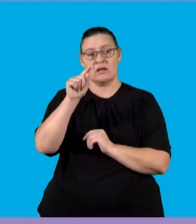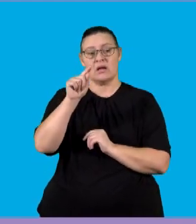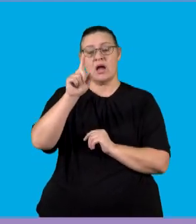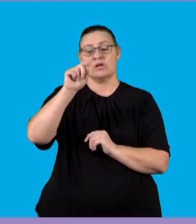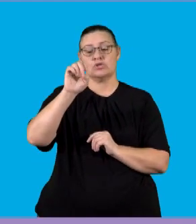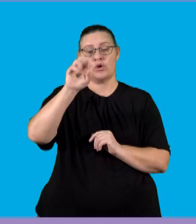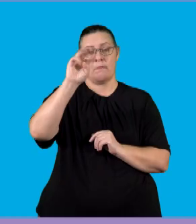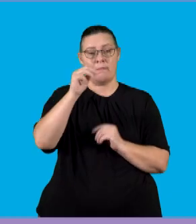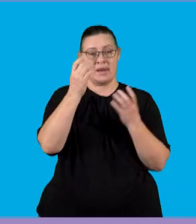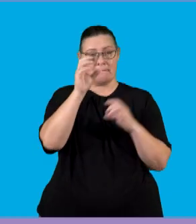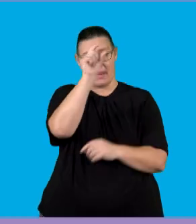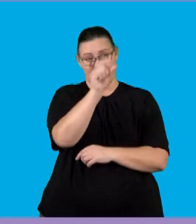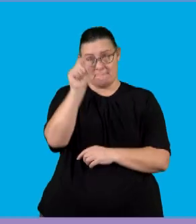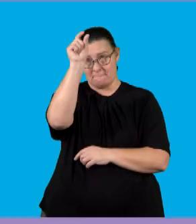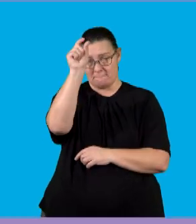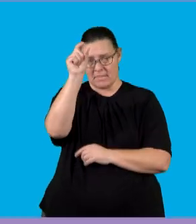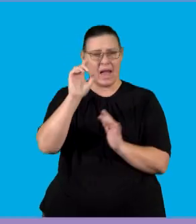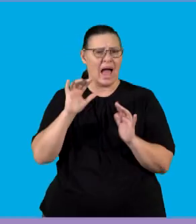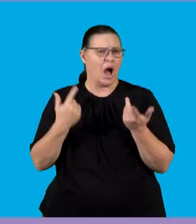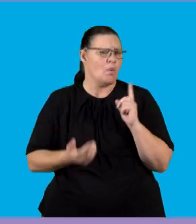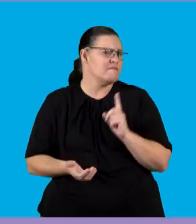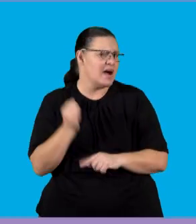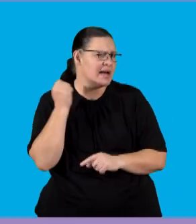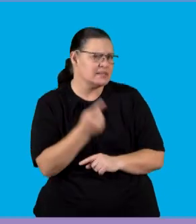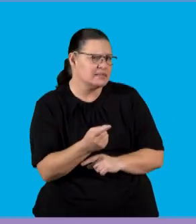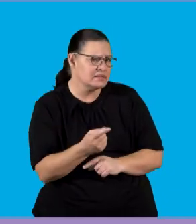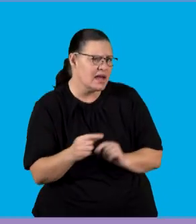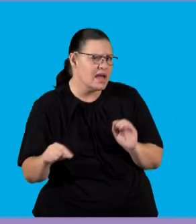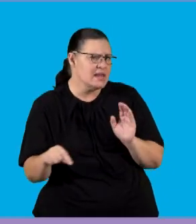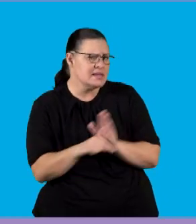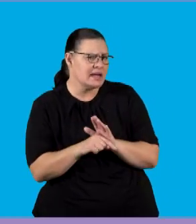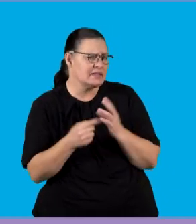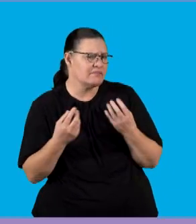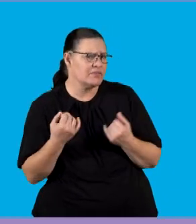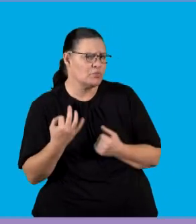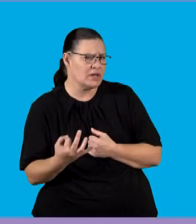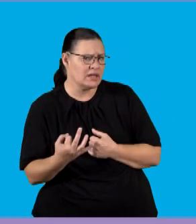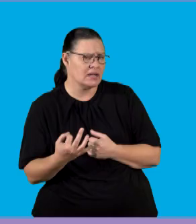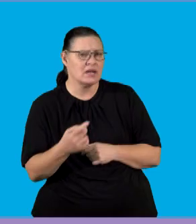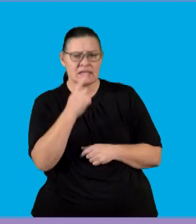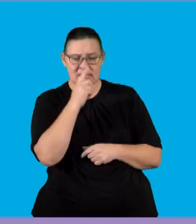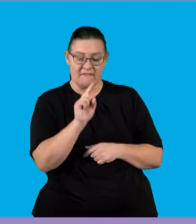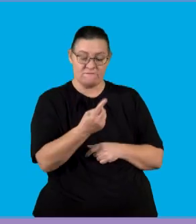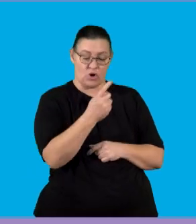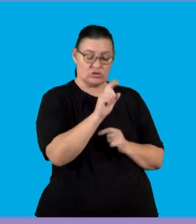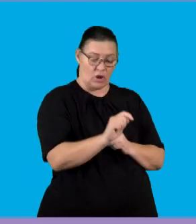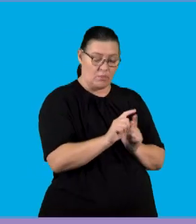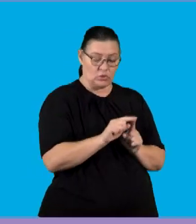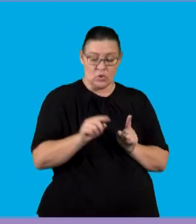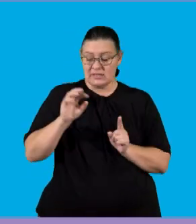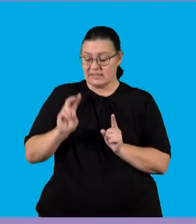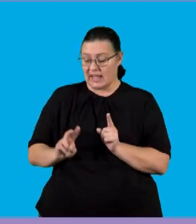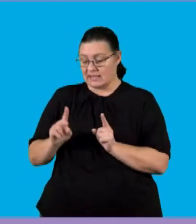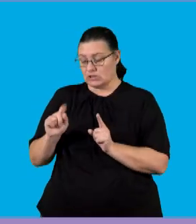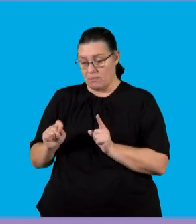term number there. Now, how did we find that -3? Well, we can see that from the first term to the second term